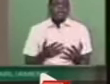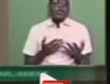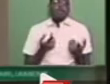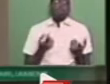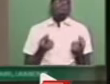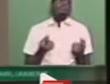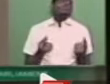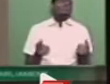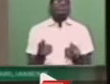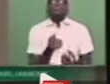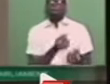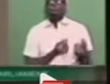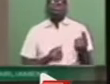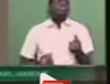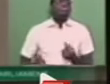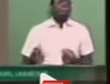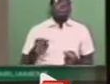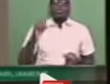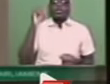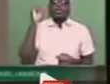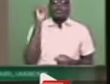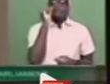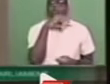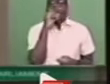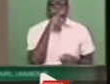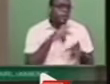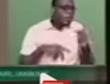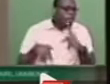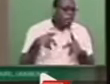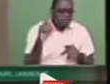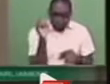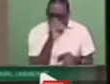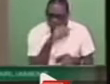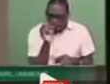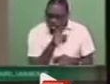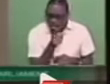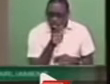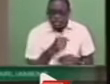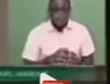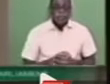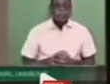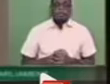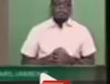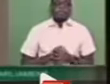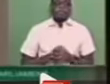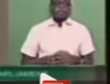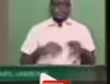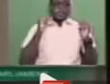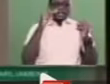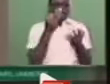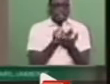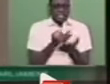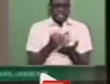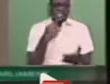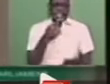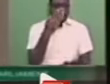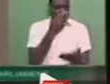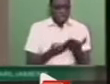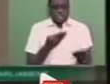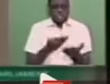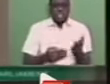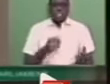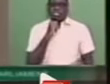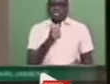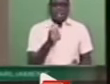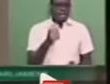majority of Trinidadians. The budget ends so bad, people have been saying, unmindful it appears of the